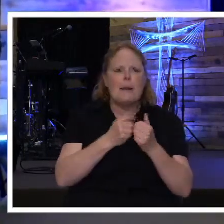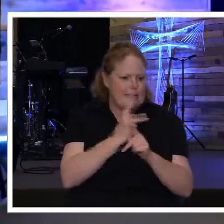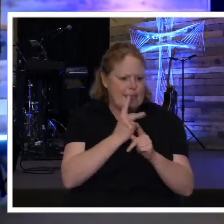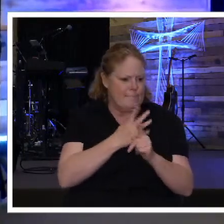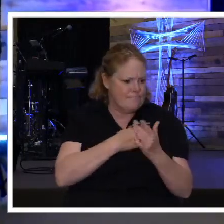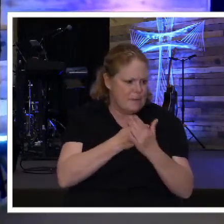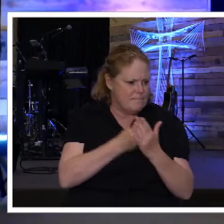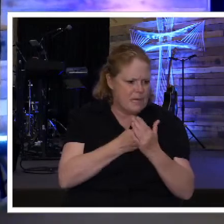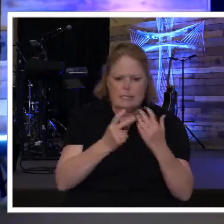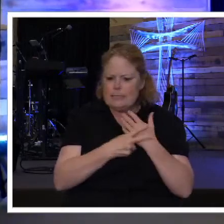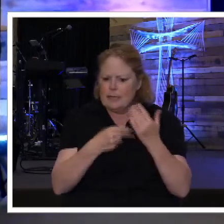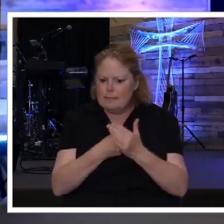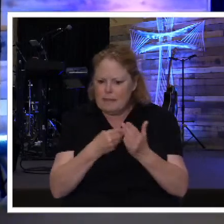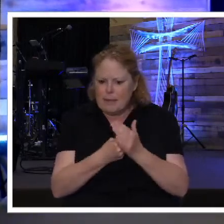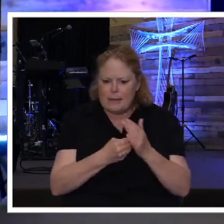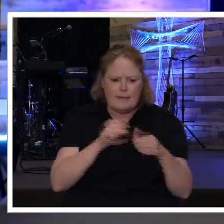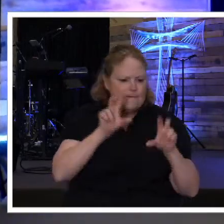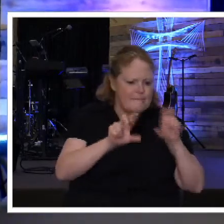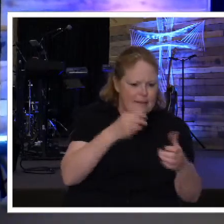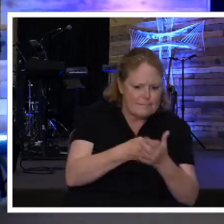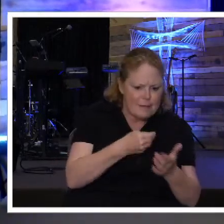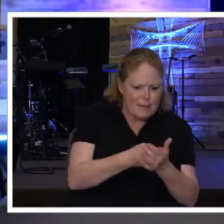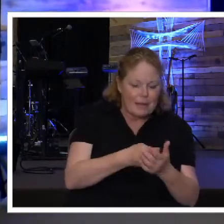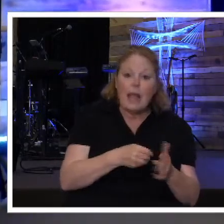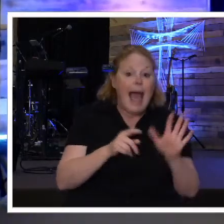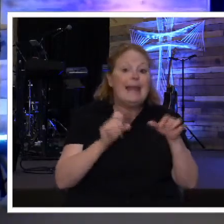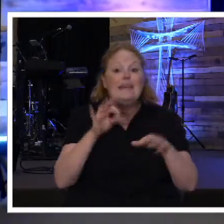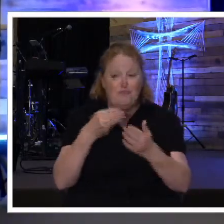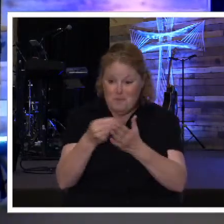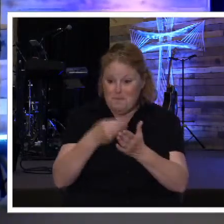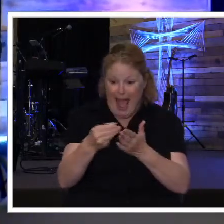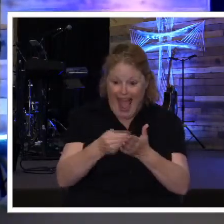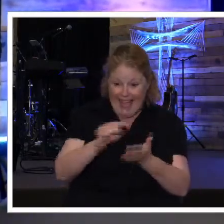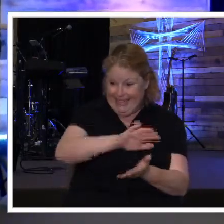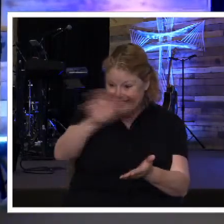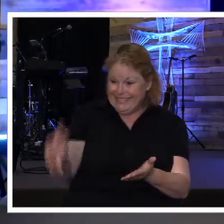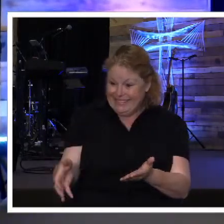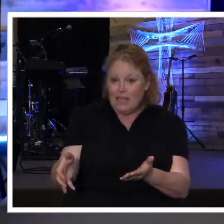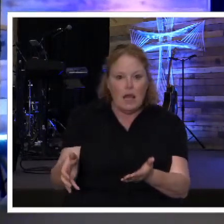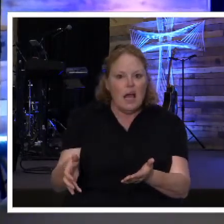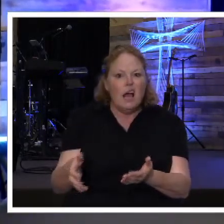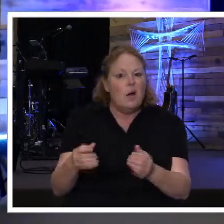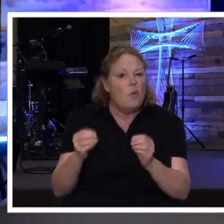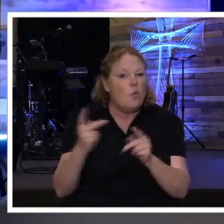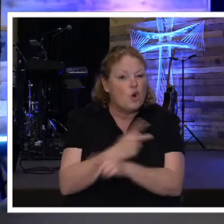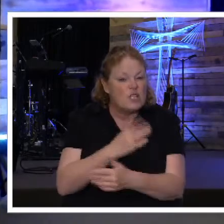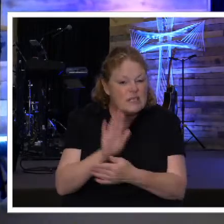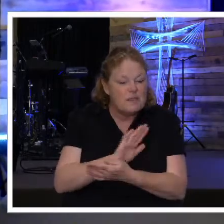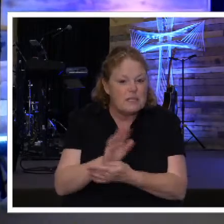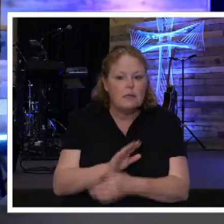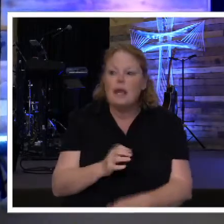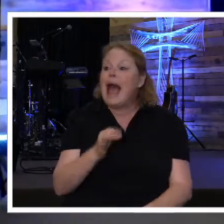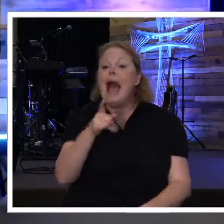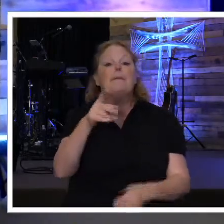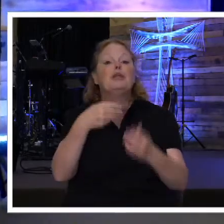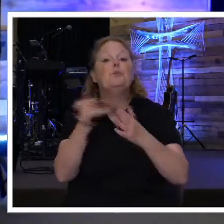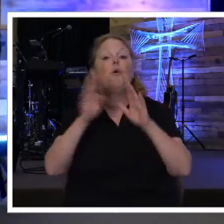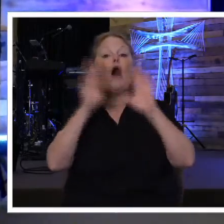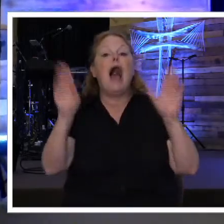it. And what you buy with it can make you even busier. How many of you bought a fixer-upper?